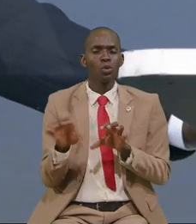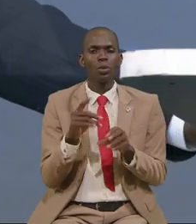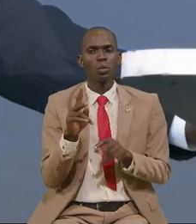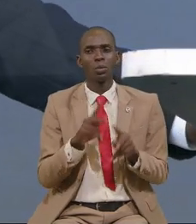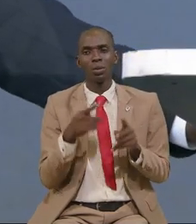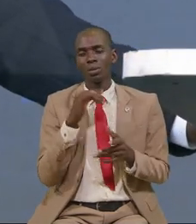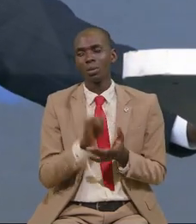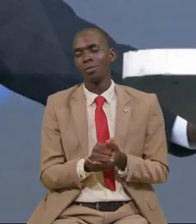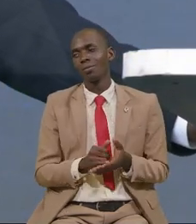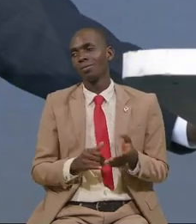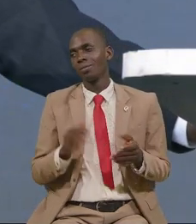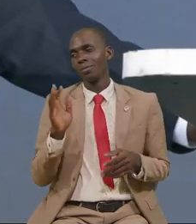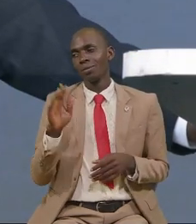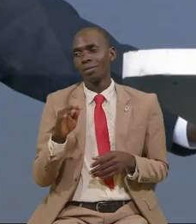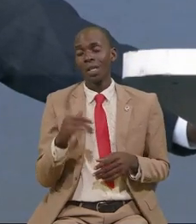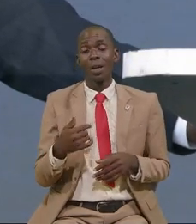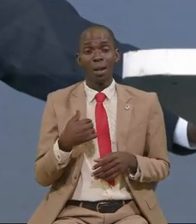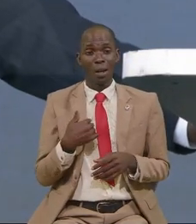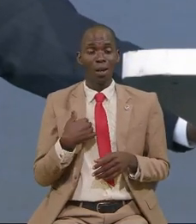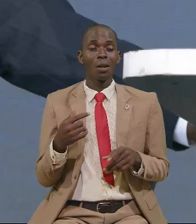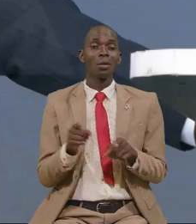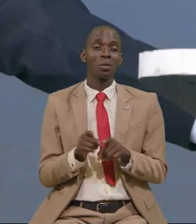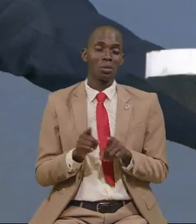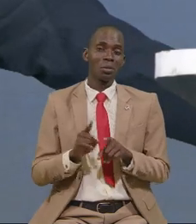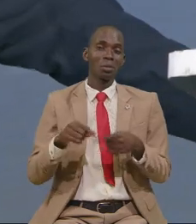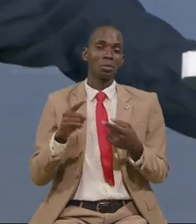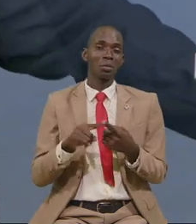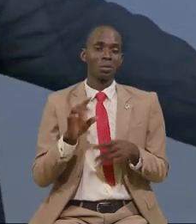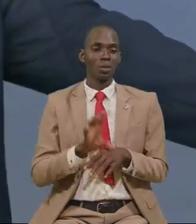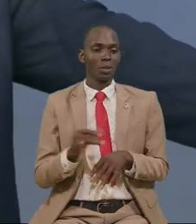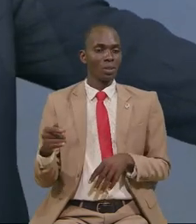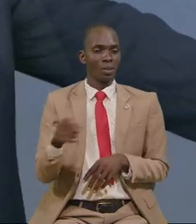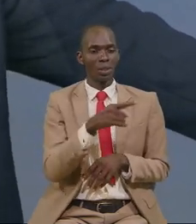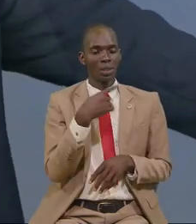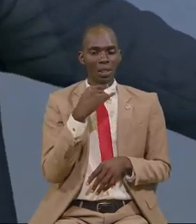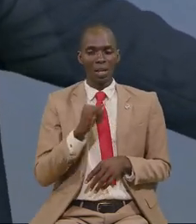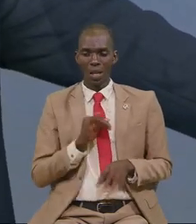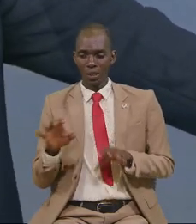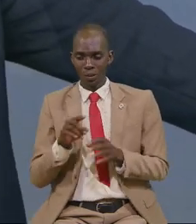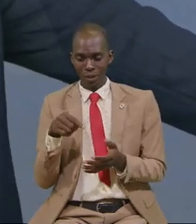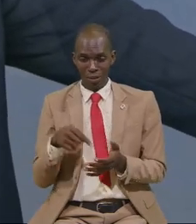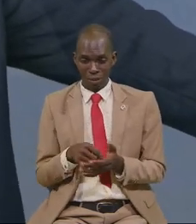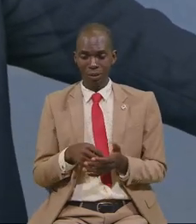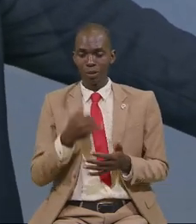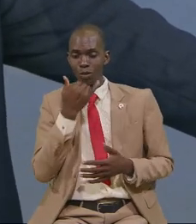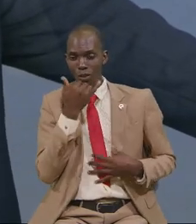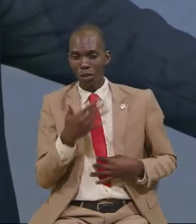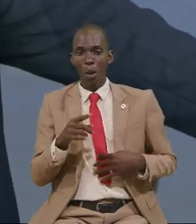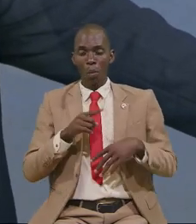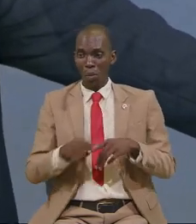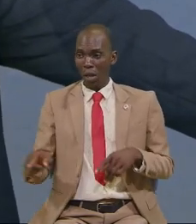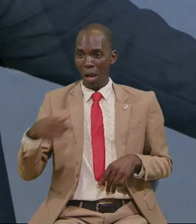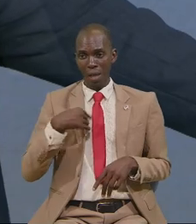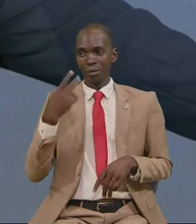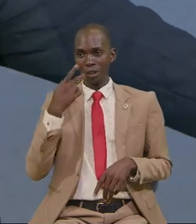know, I don't go to church. They say, I do this. And they too, they do the same thing